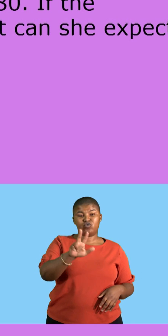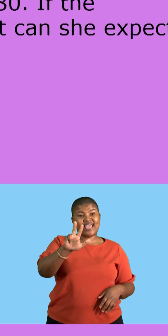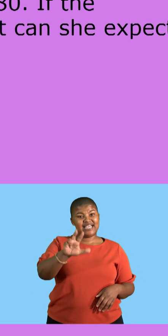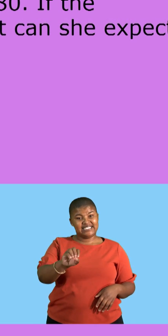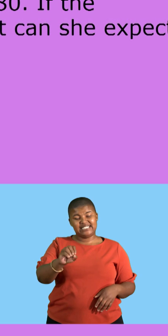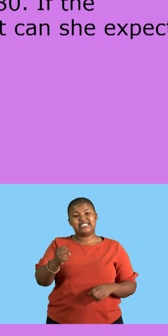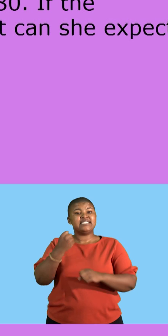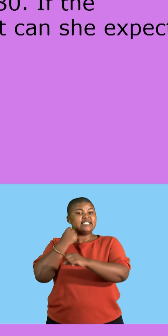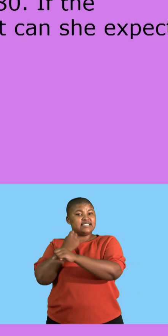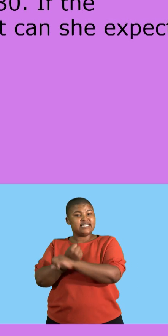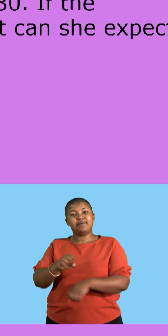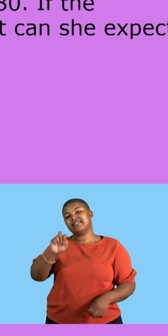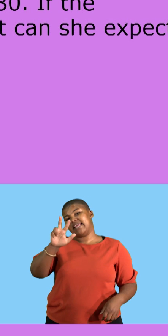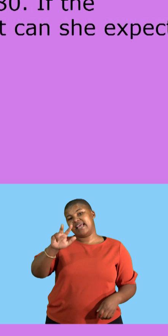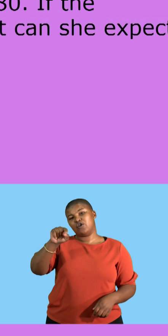3,280 times